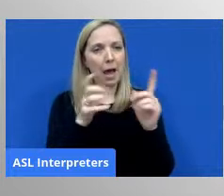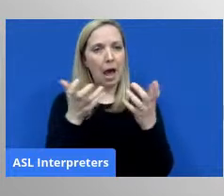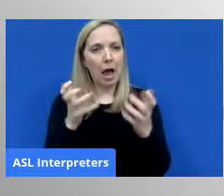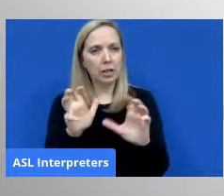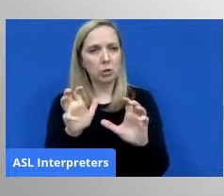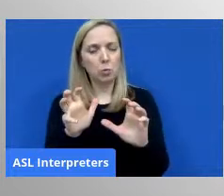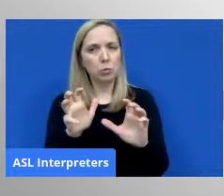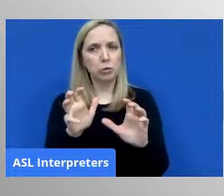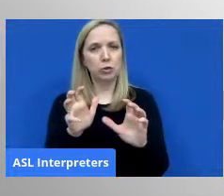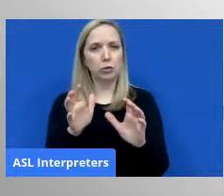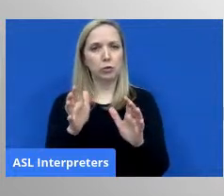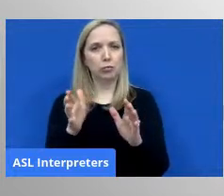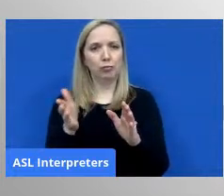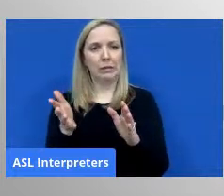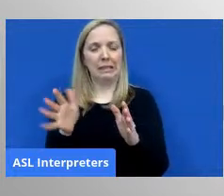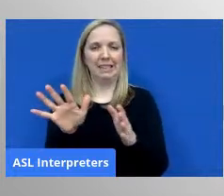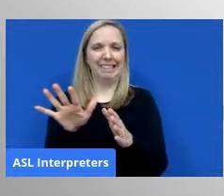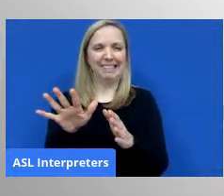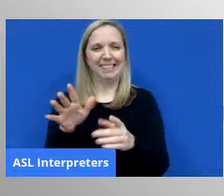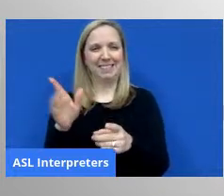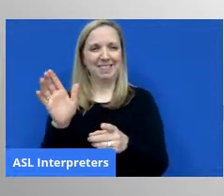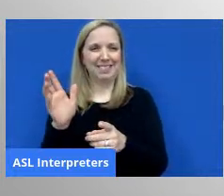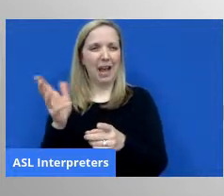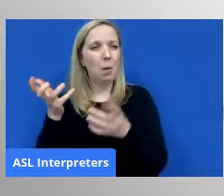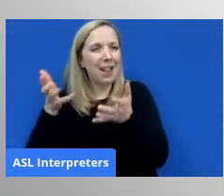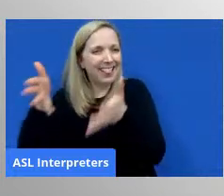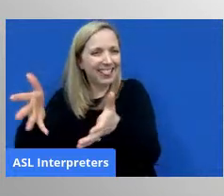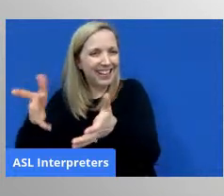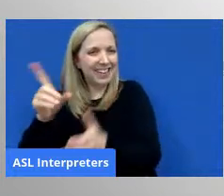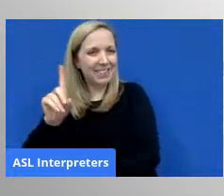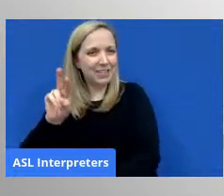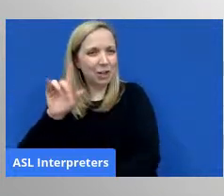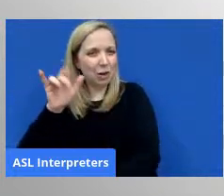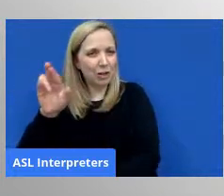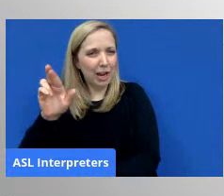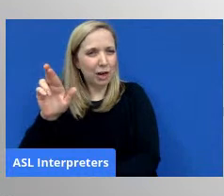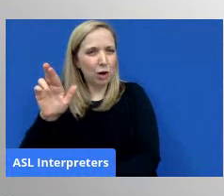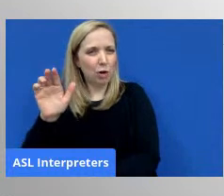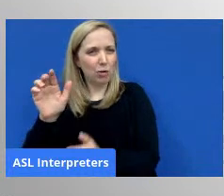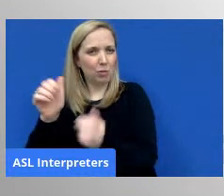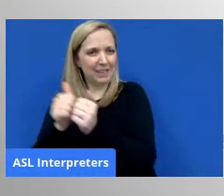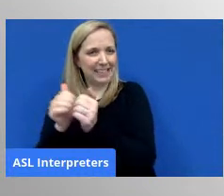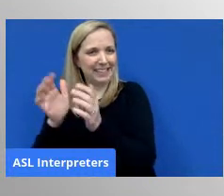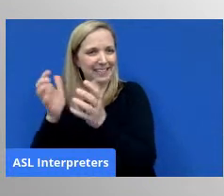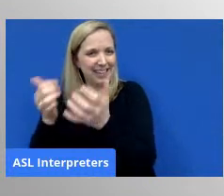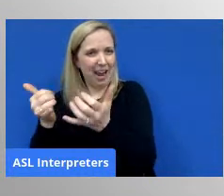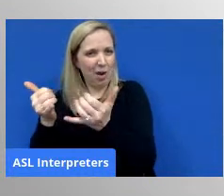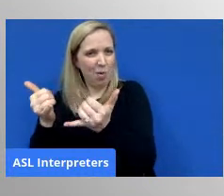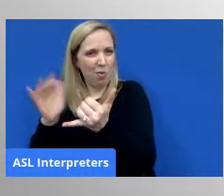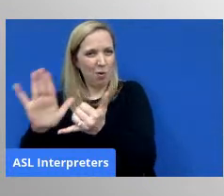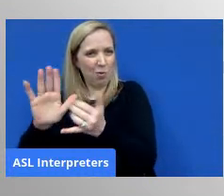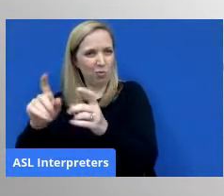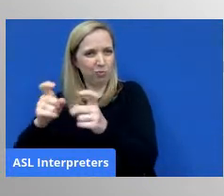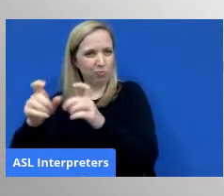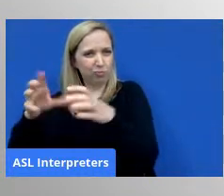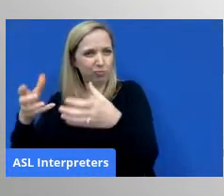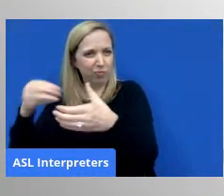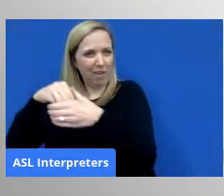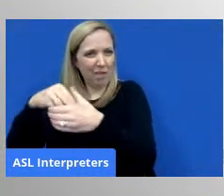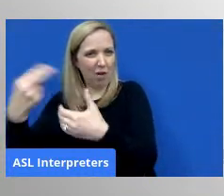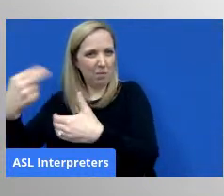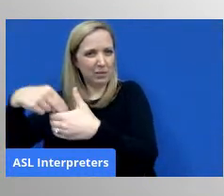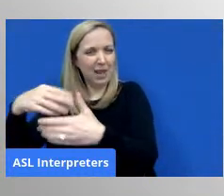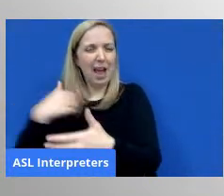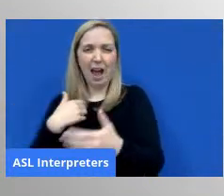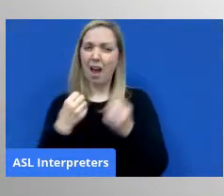area as well. I have very strong feelings about how many people actually participate during that time